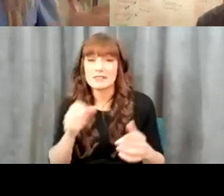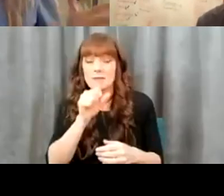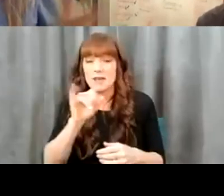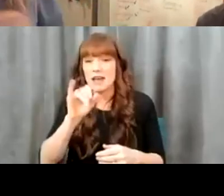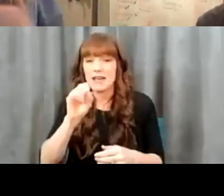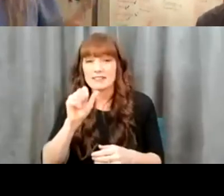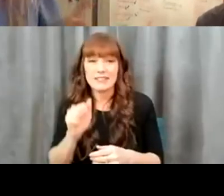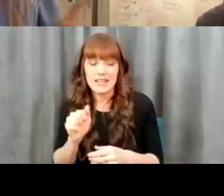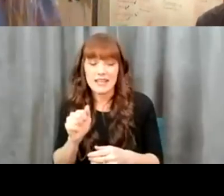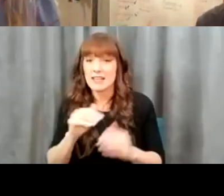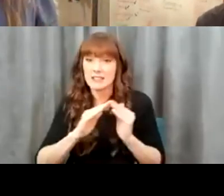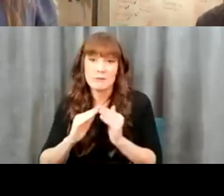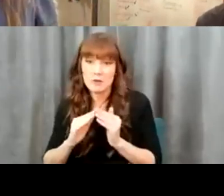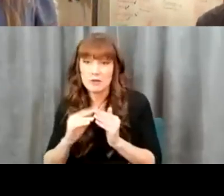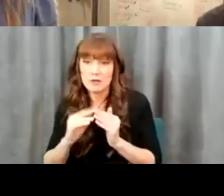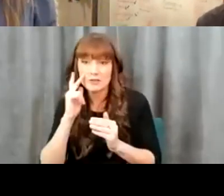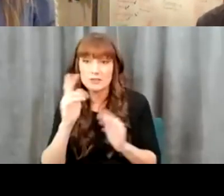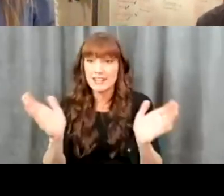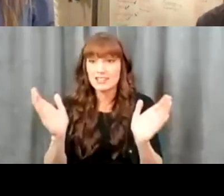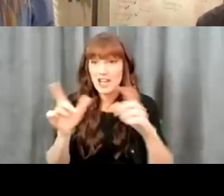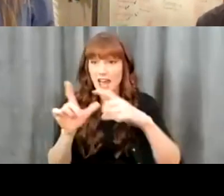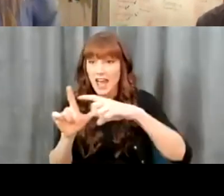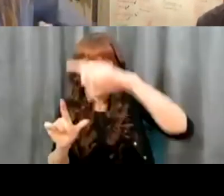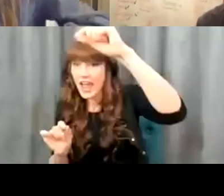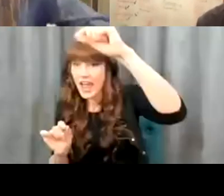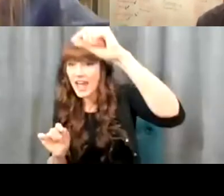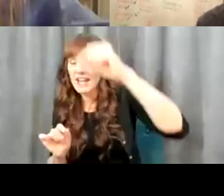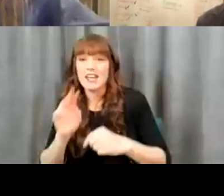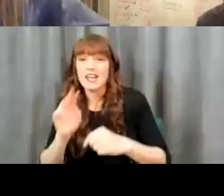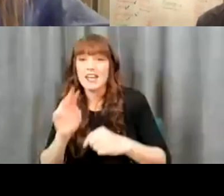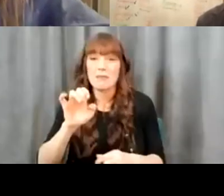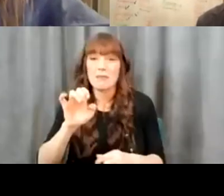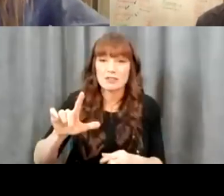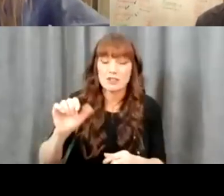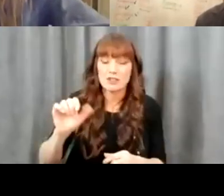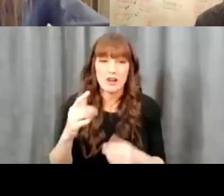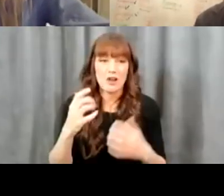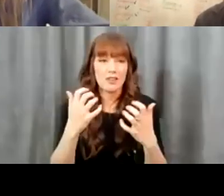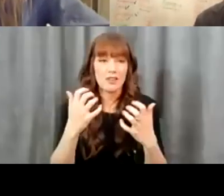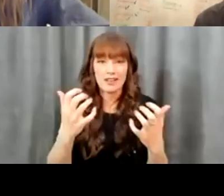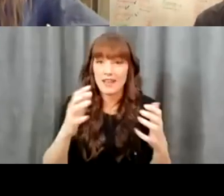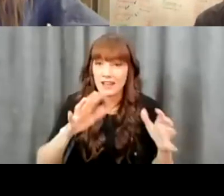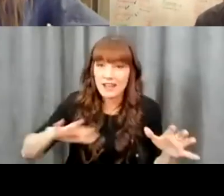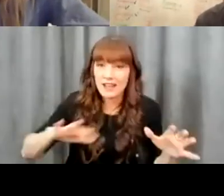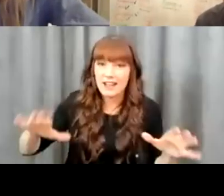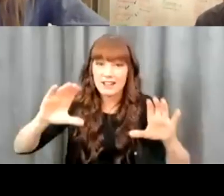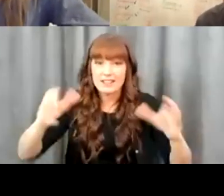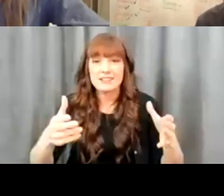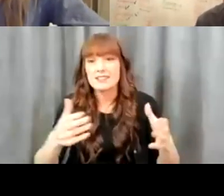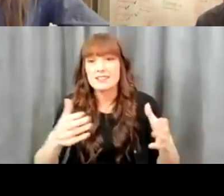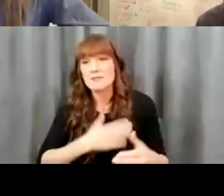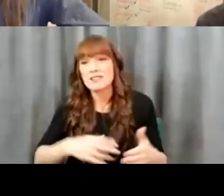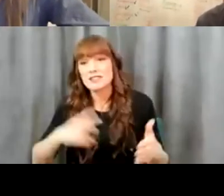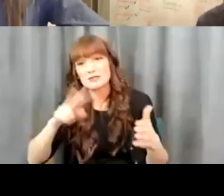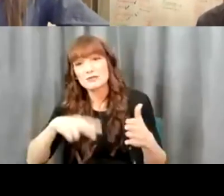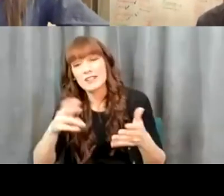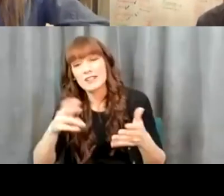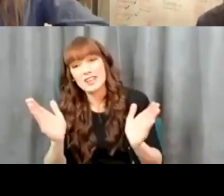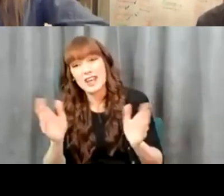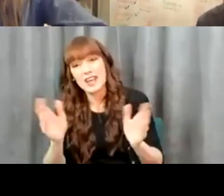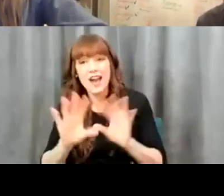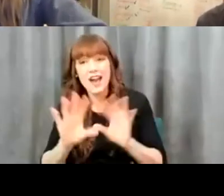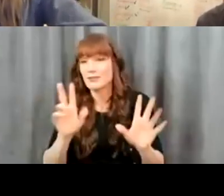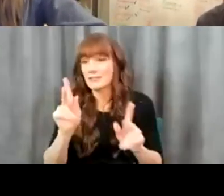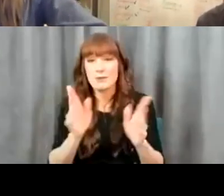this community. Obviously, you can see in the chat, and Marshall and all of the cast members, please take time to read the chat, because obviously people